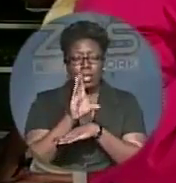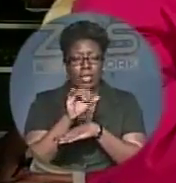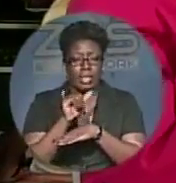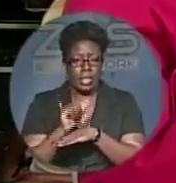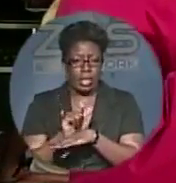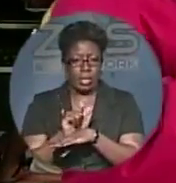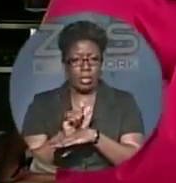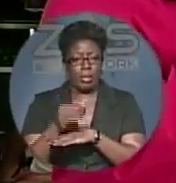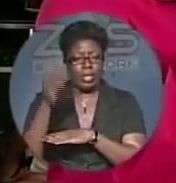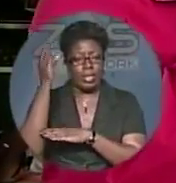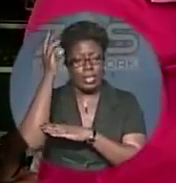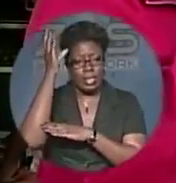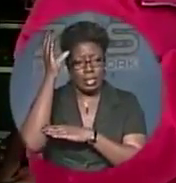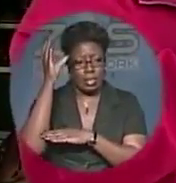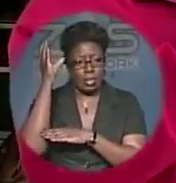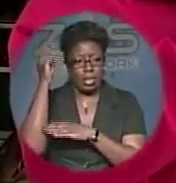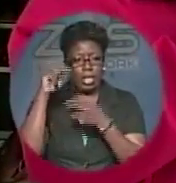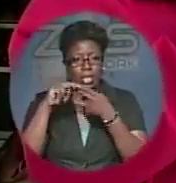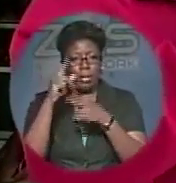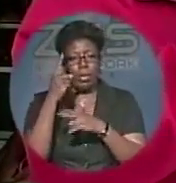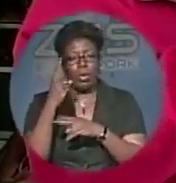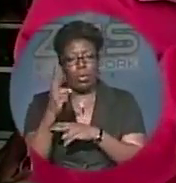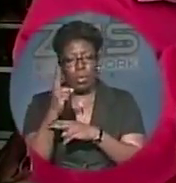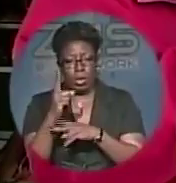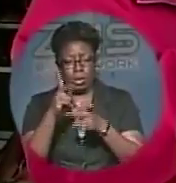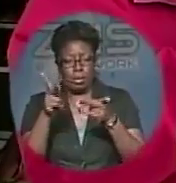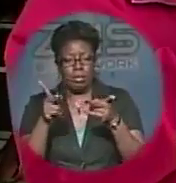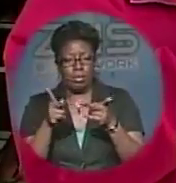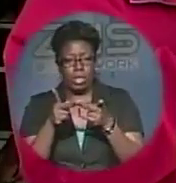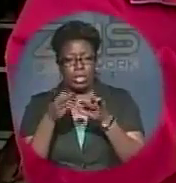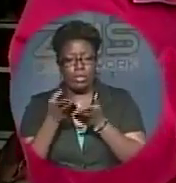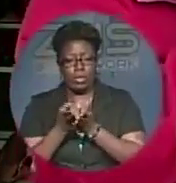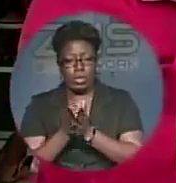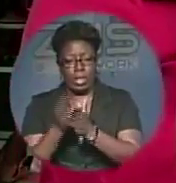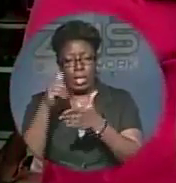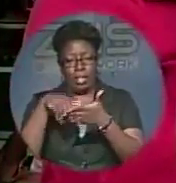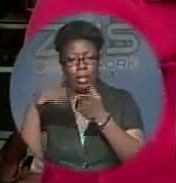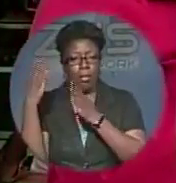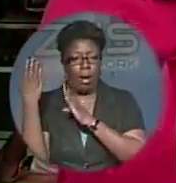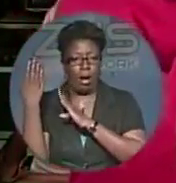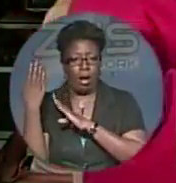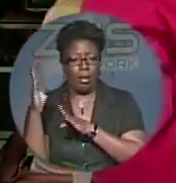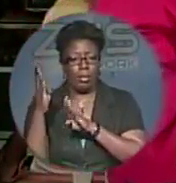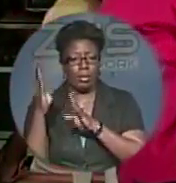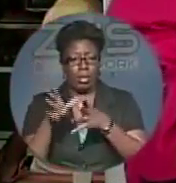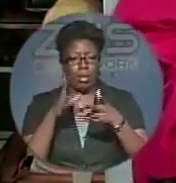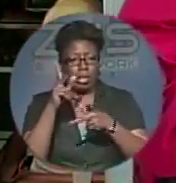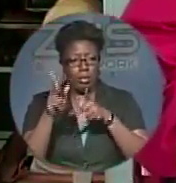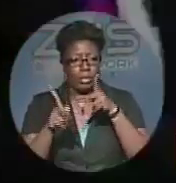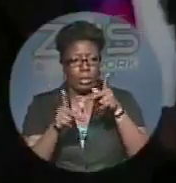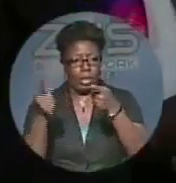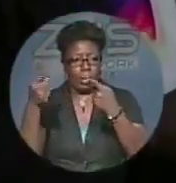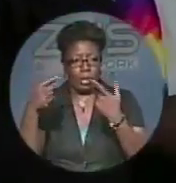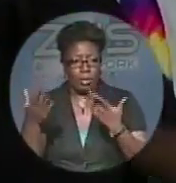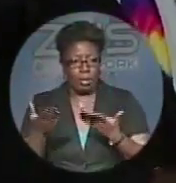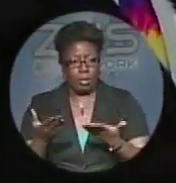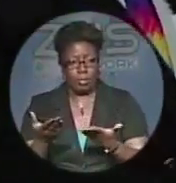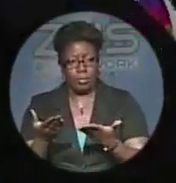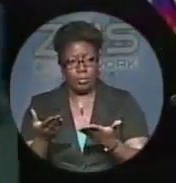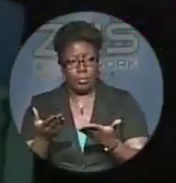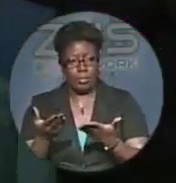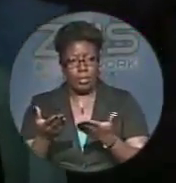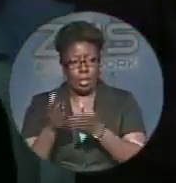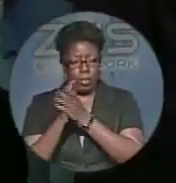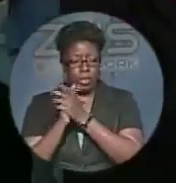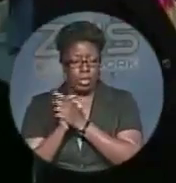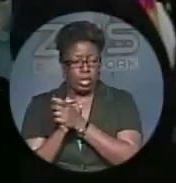#1 C-Class regatta in the Bahamas. It's certainly an outstanding regatta. A whole lot of people made their way here, and we are appreciative